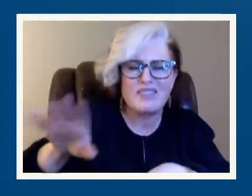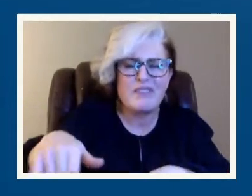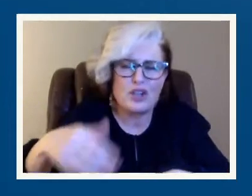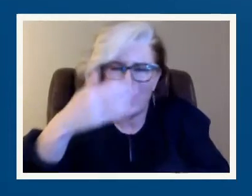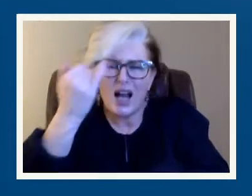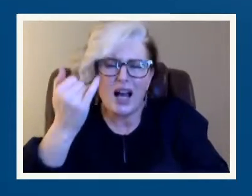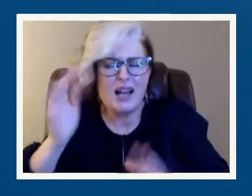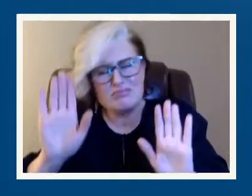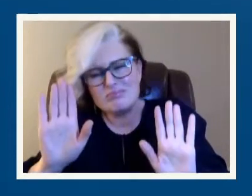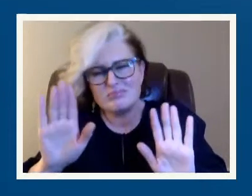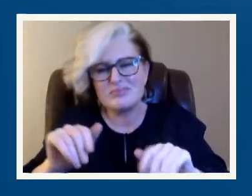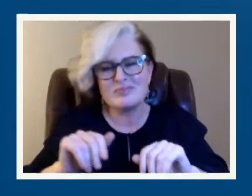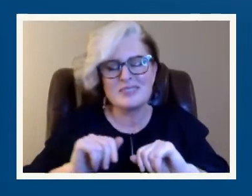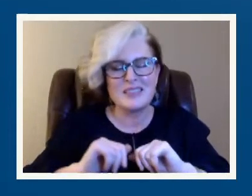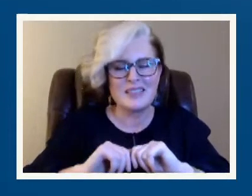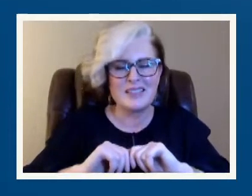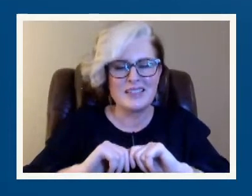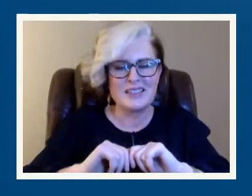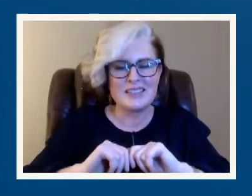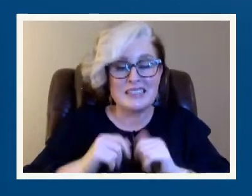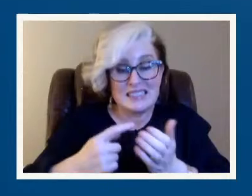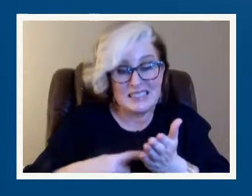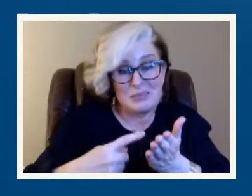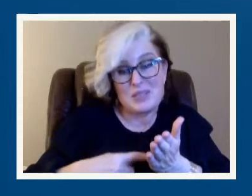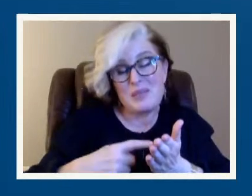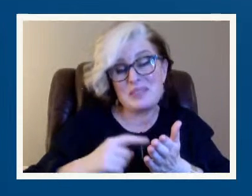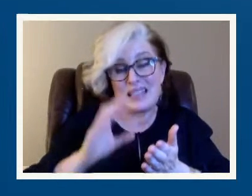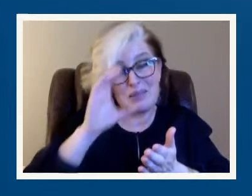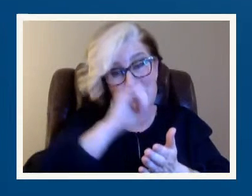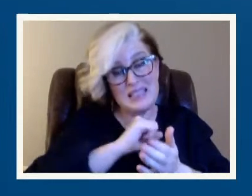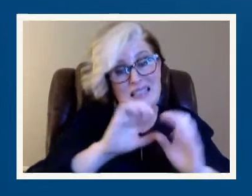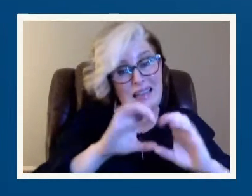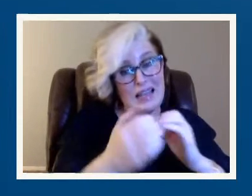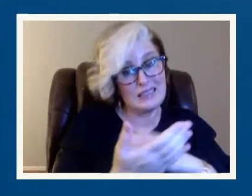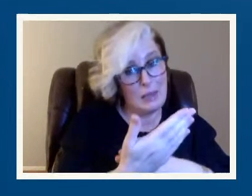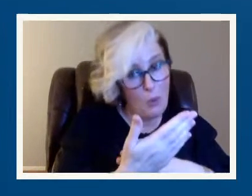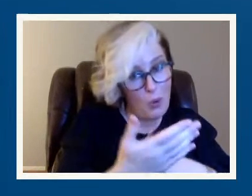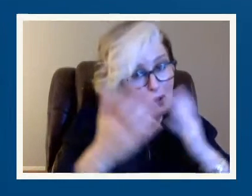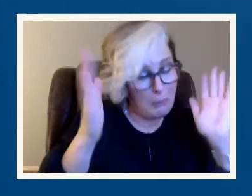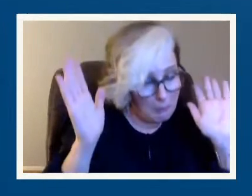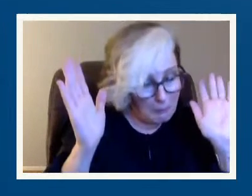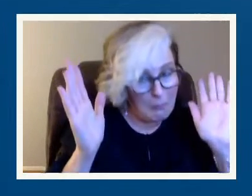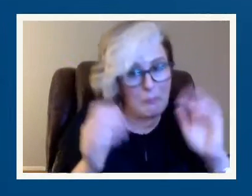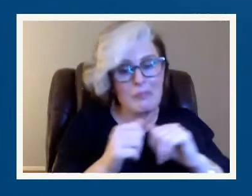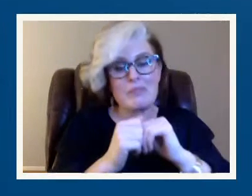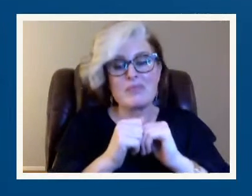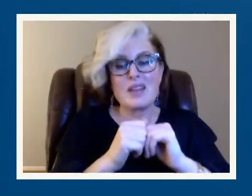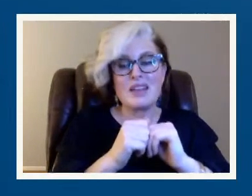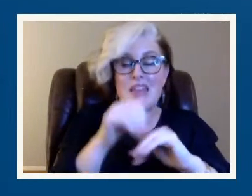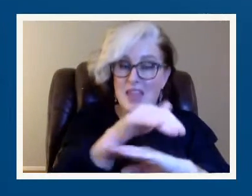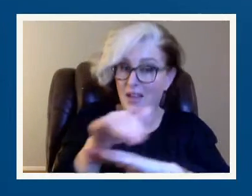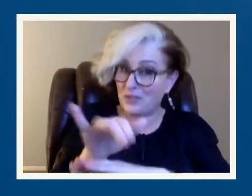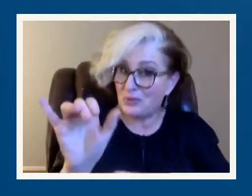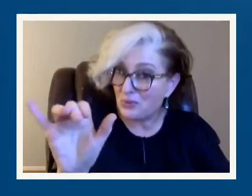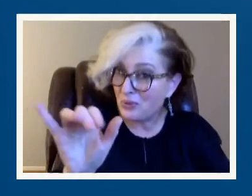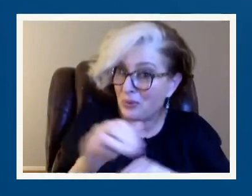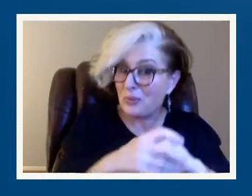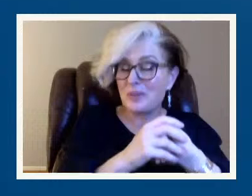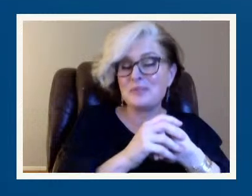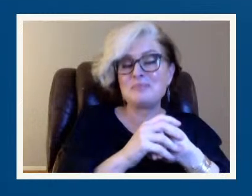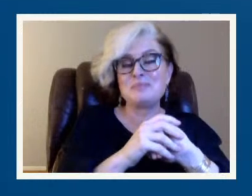it. Sometimes they miss class in the morning. and in the afternoon,